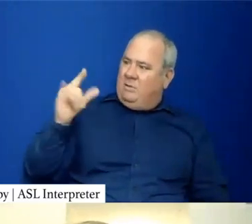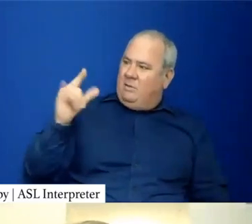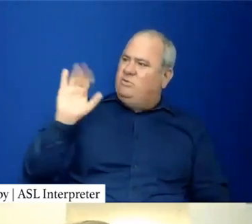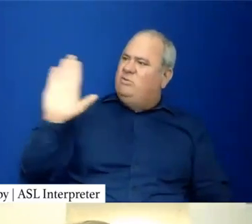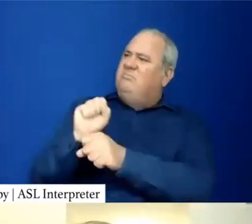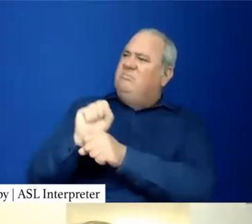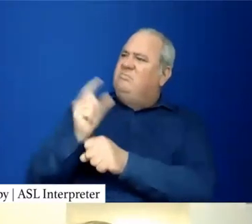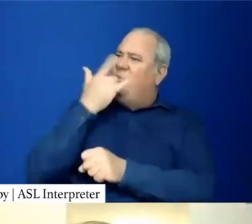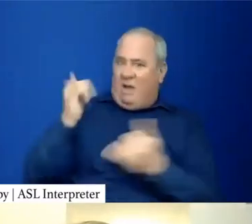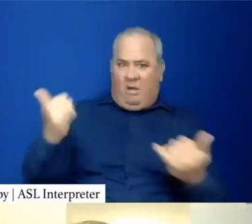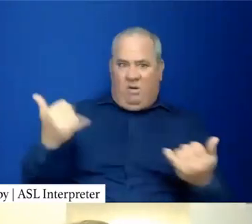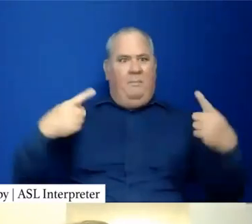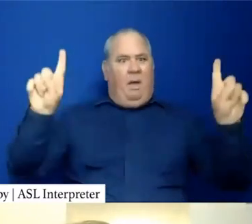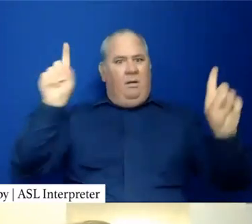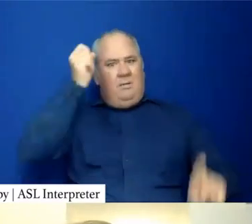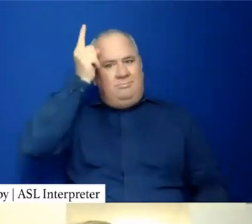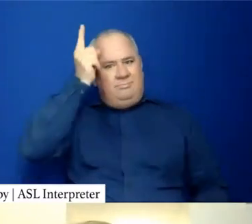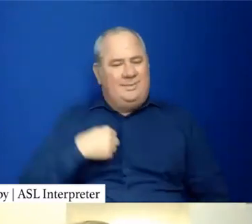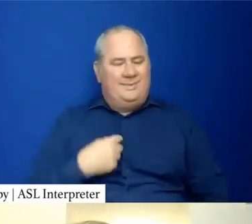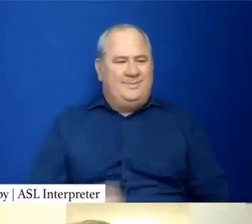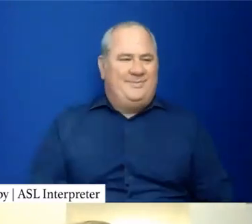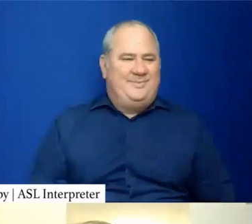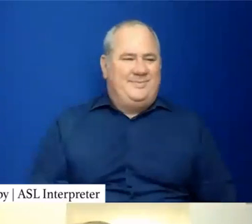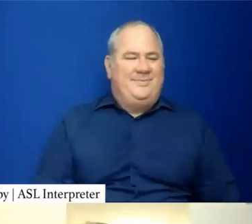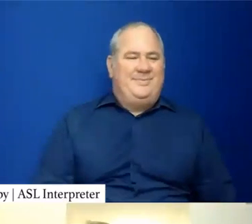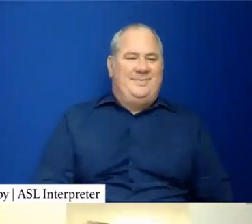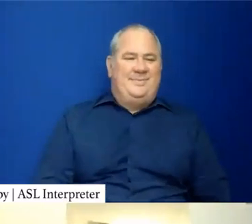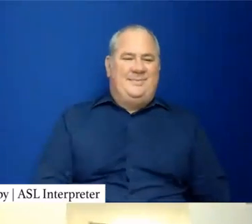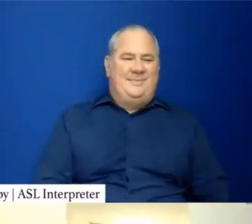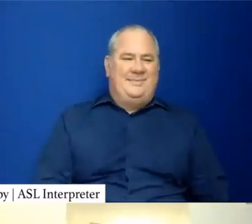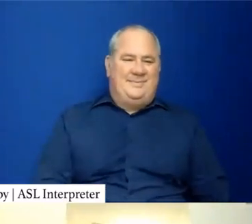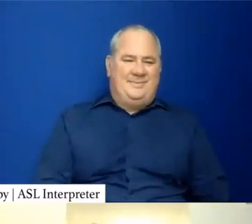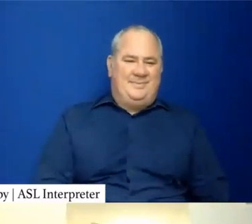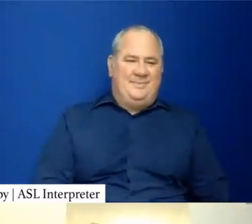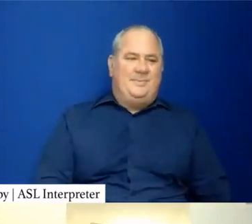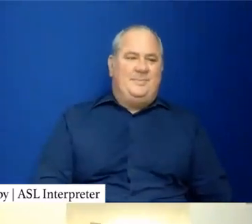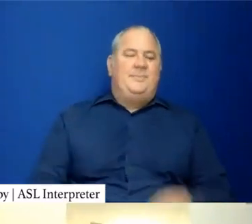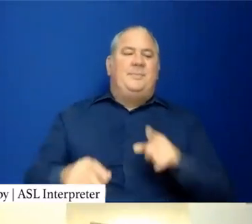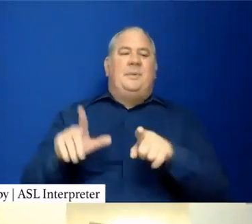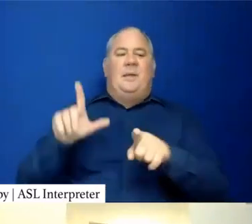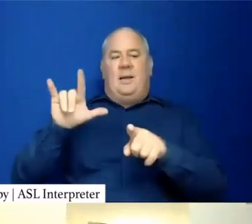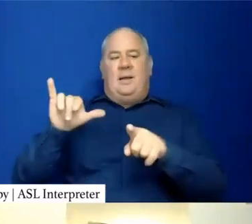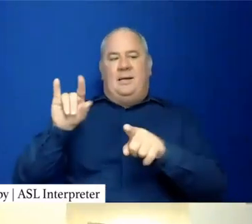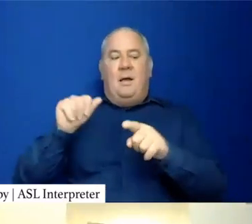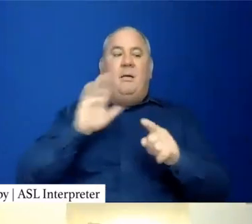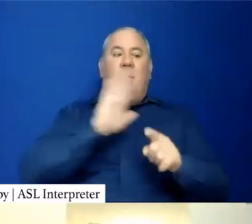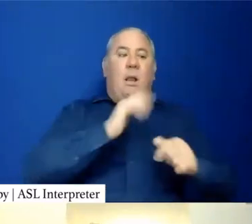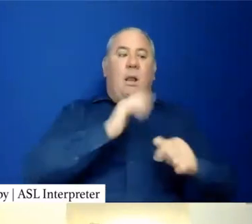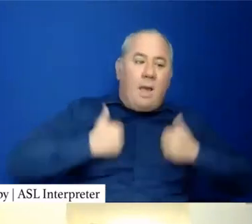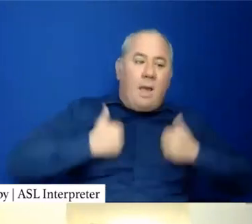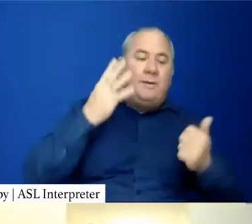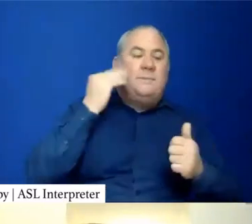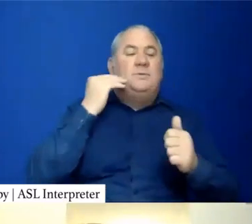one hand, the public health field largely not taking into account the lived experience and expertise of disabled